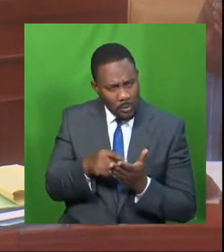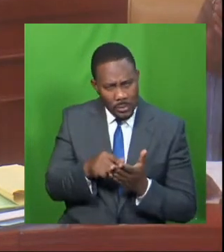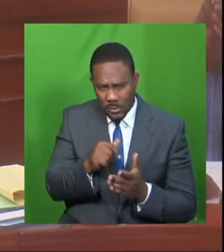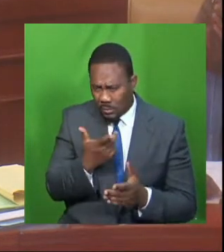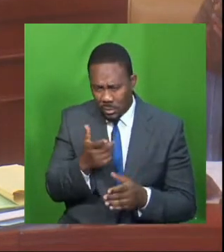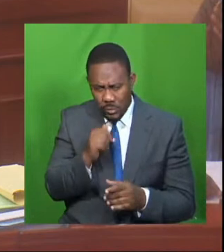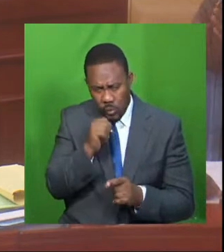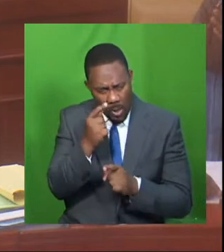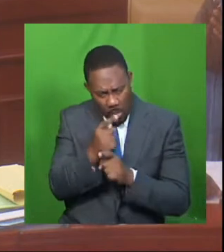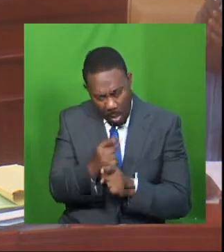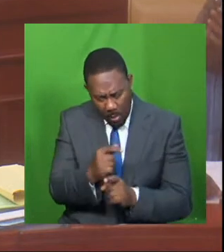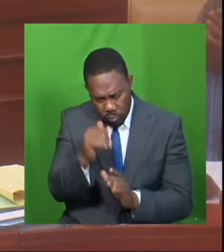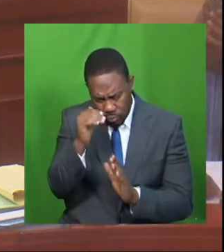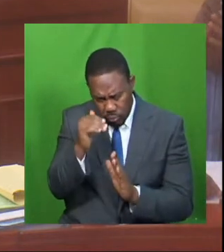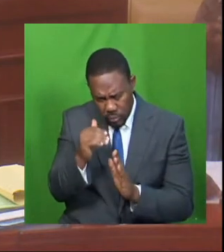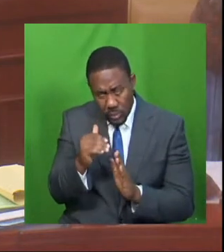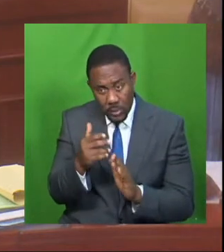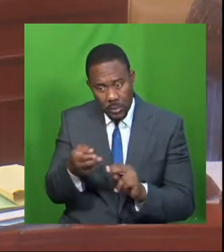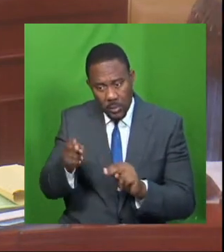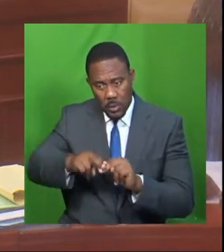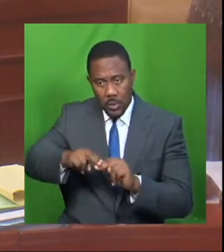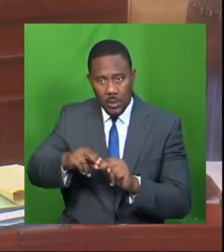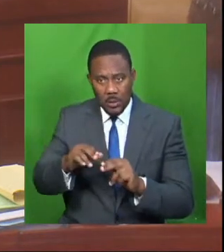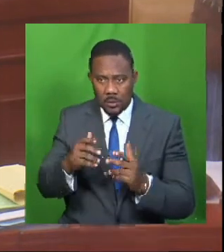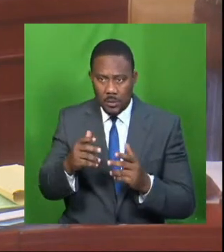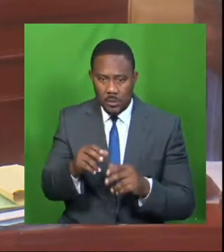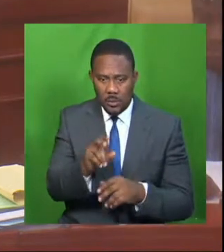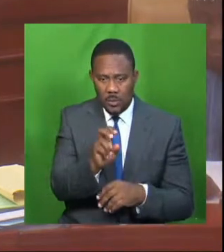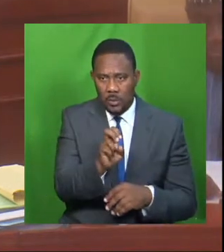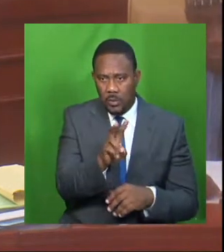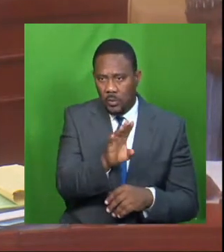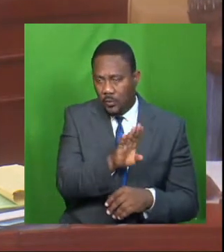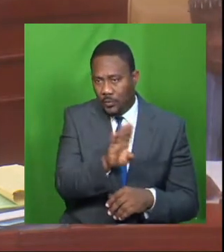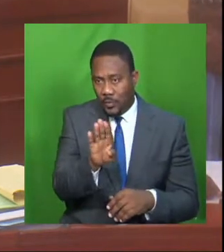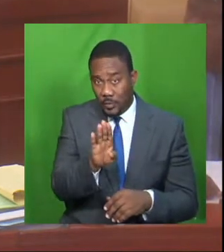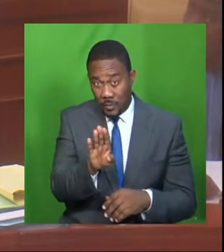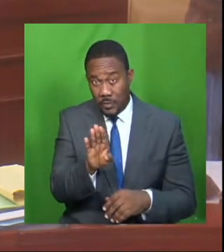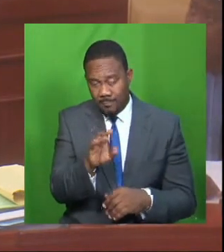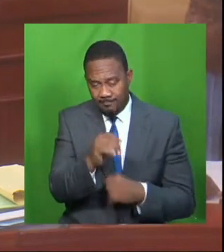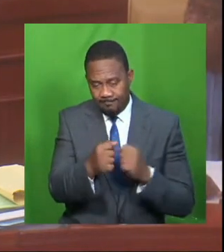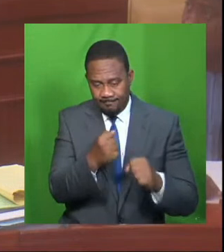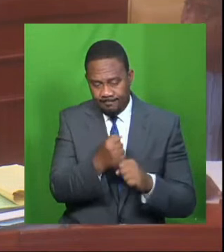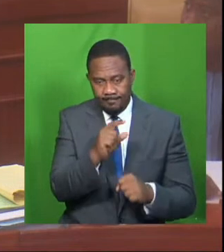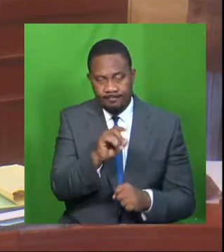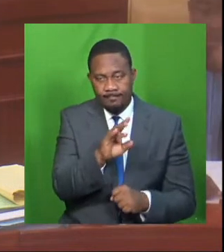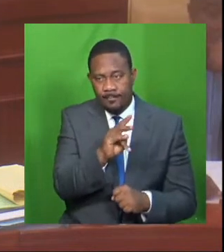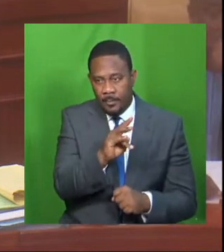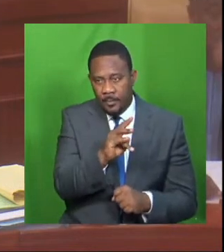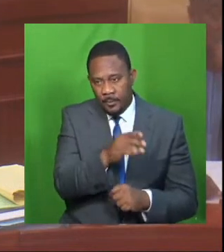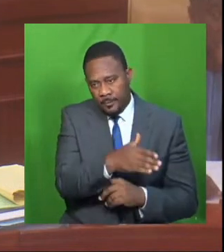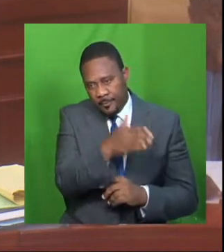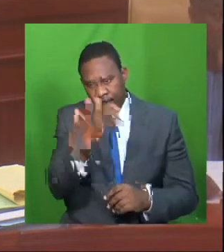is ready and is in the House currently to be distributed to members? If so, let's have the report as soon as